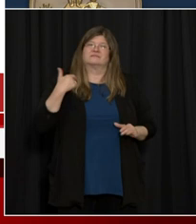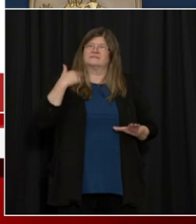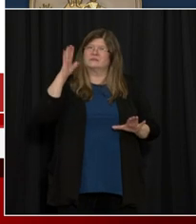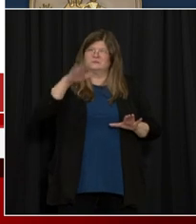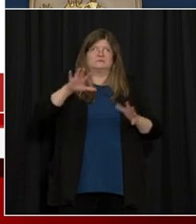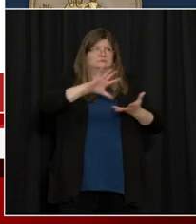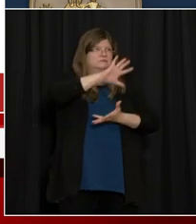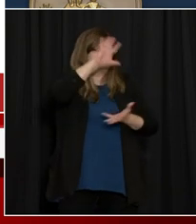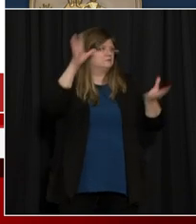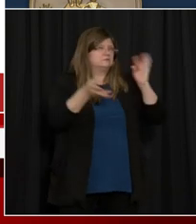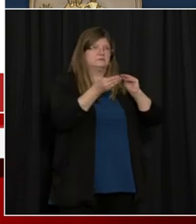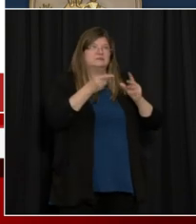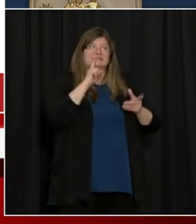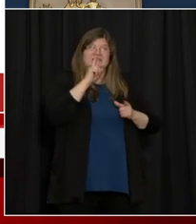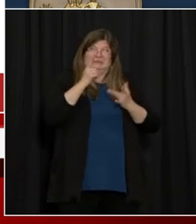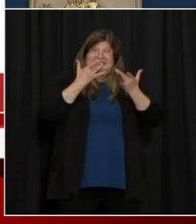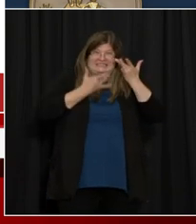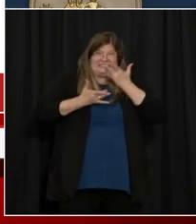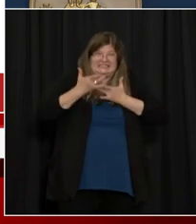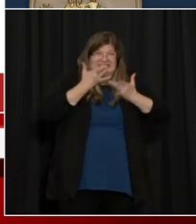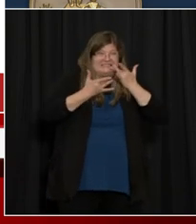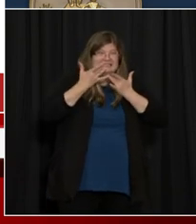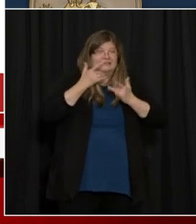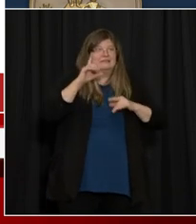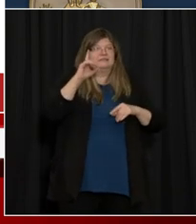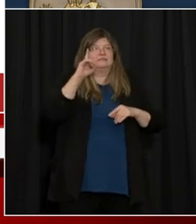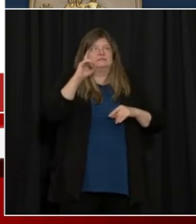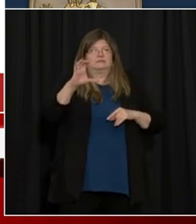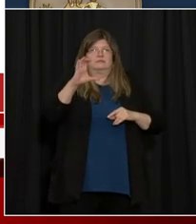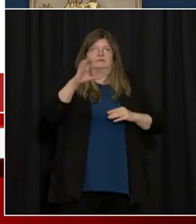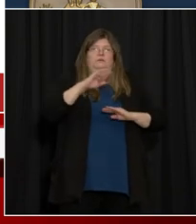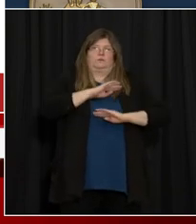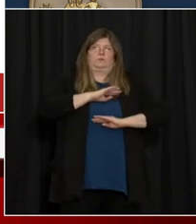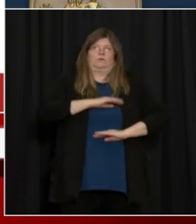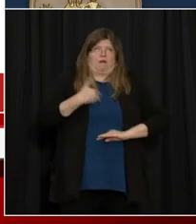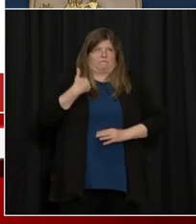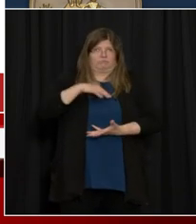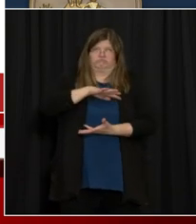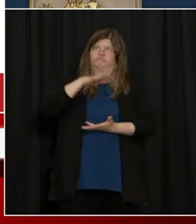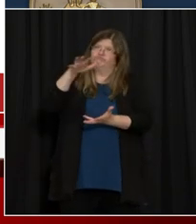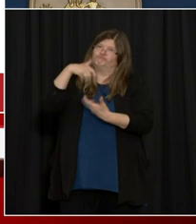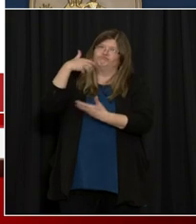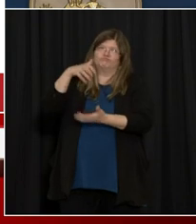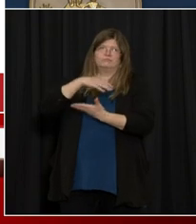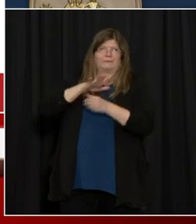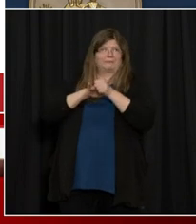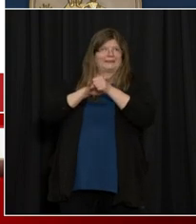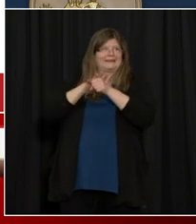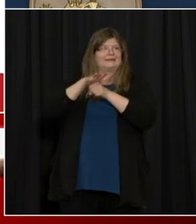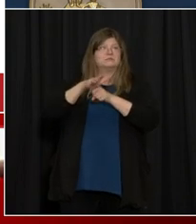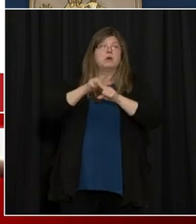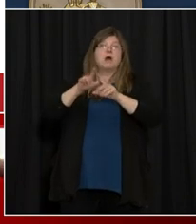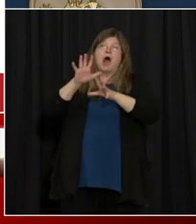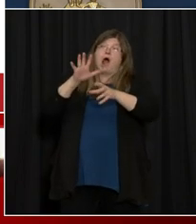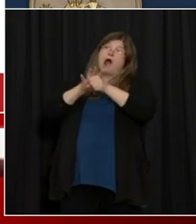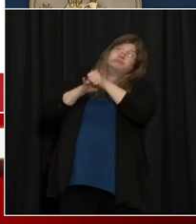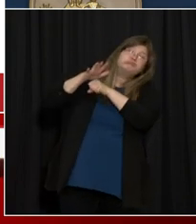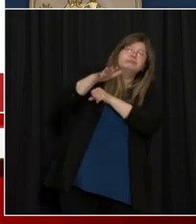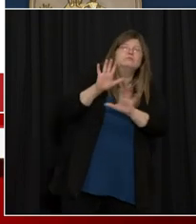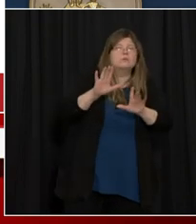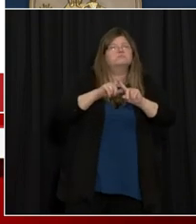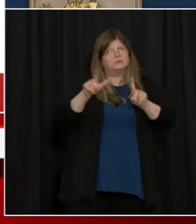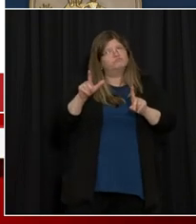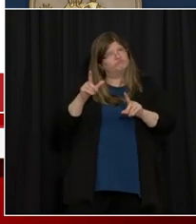been able to begin to build that stockpile. It's not unlimited. We view it as something that we can supply